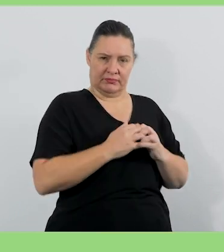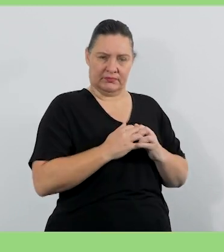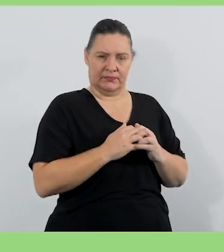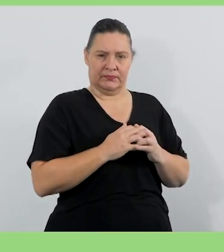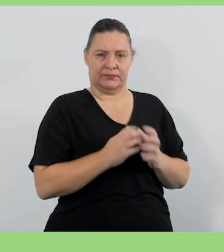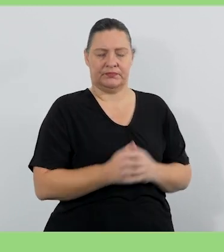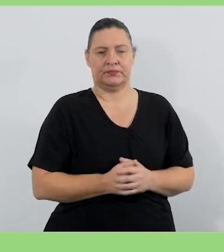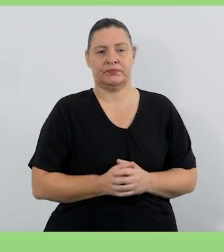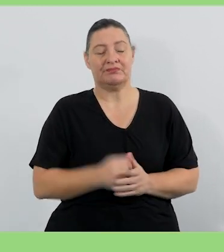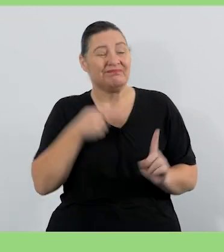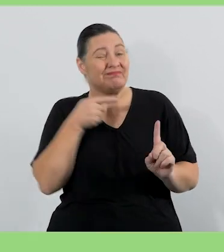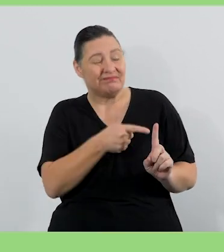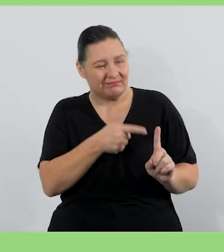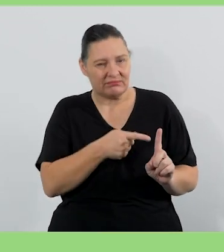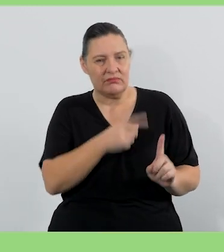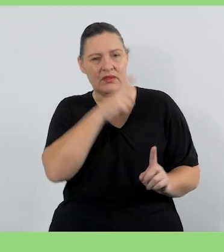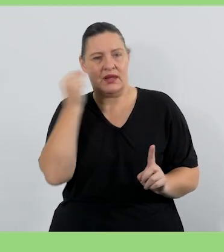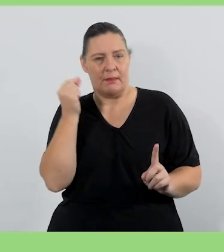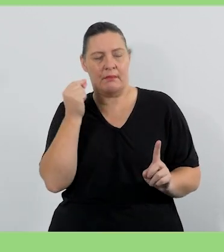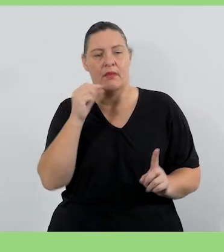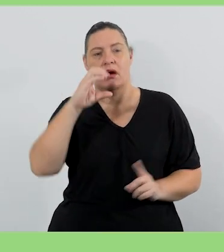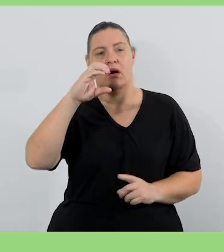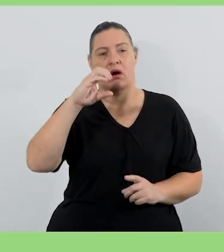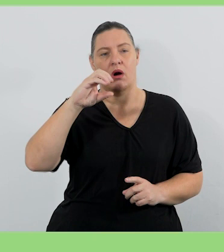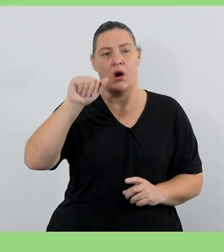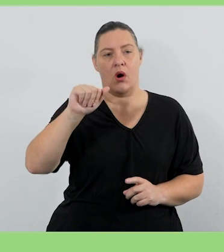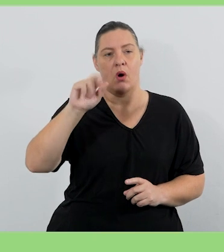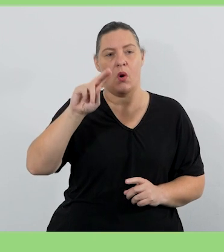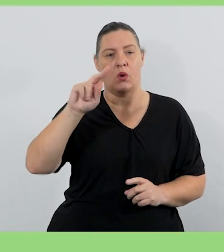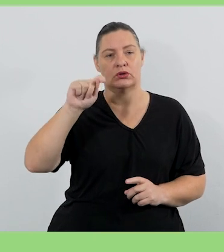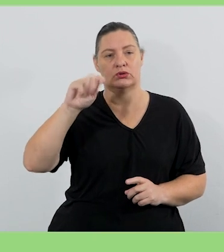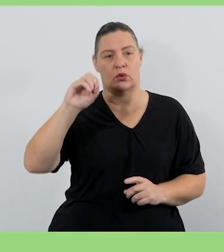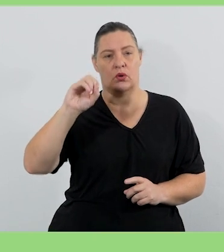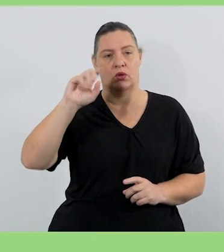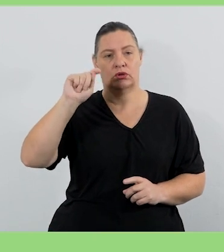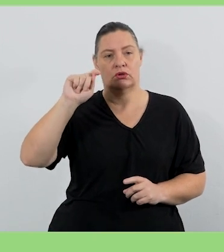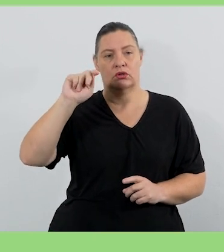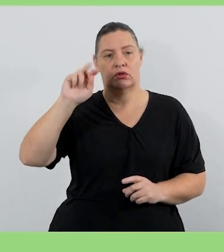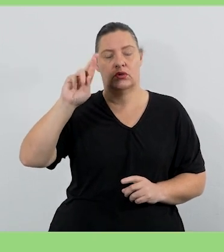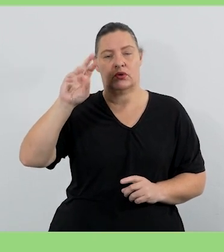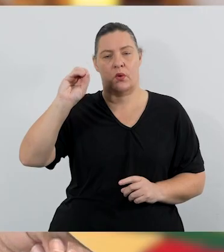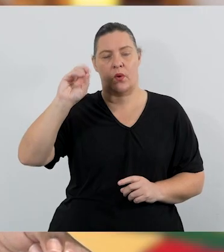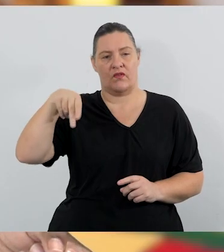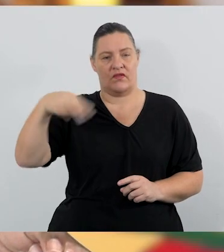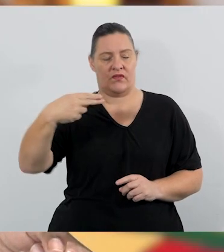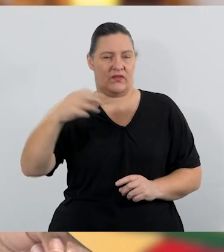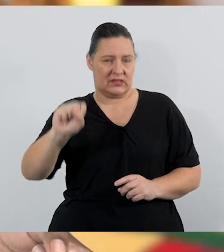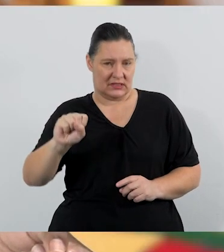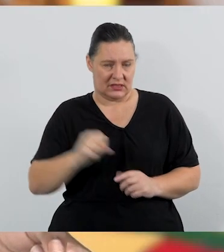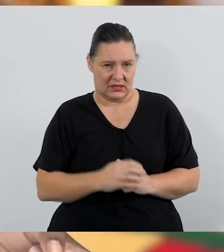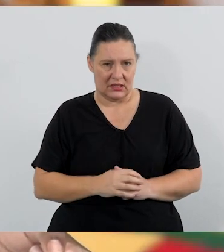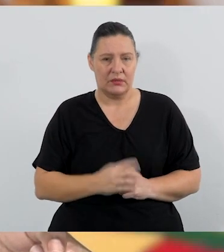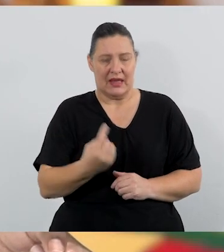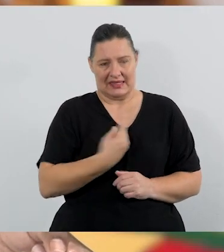food. These are also called autotrophs. So the word auto means self and